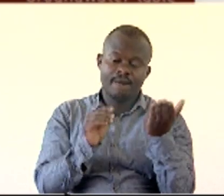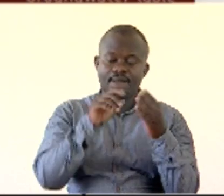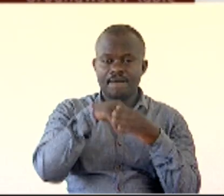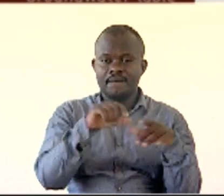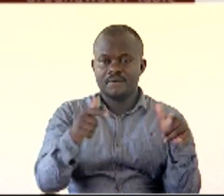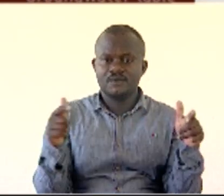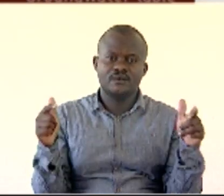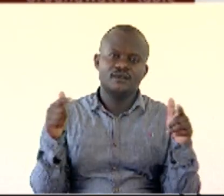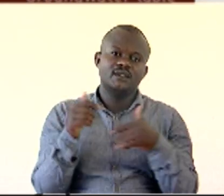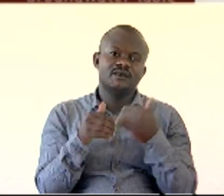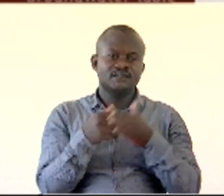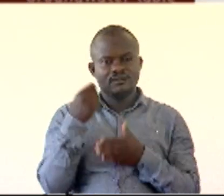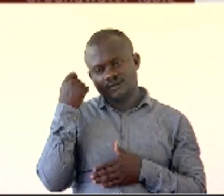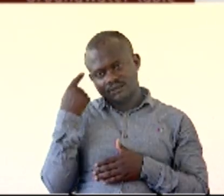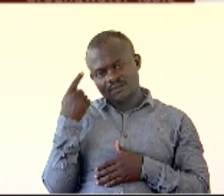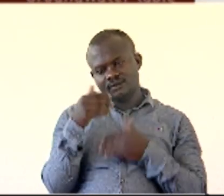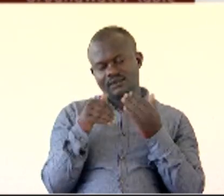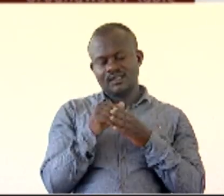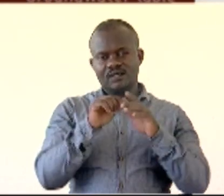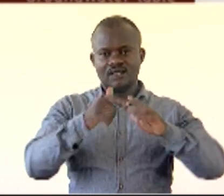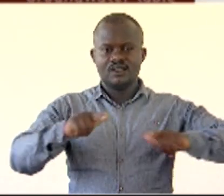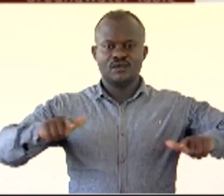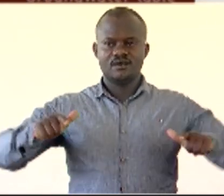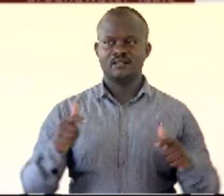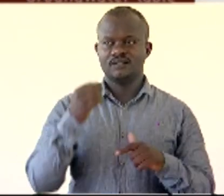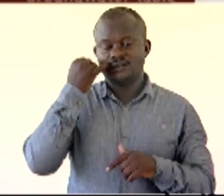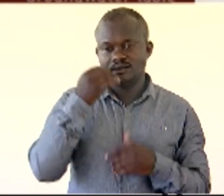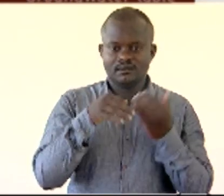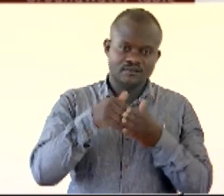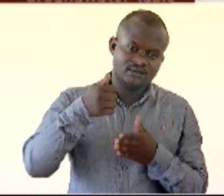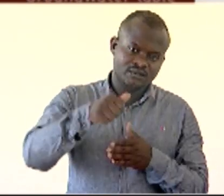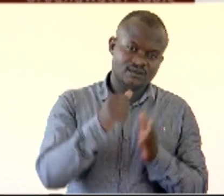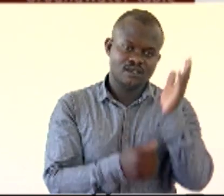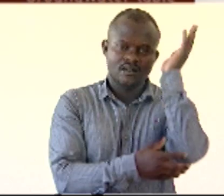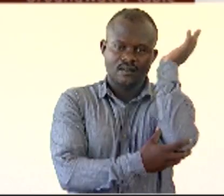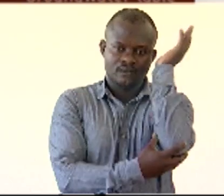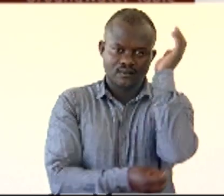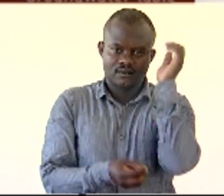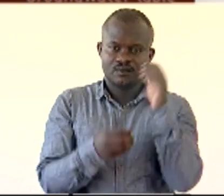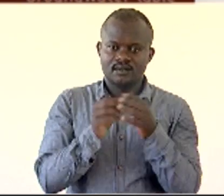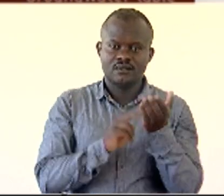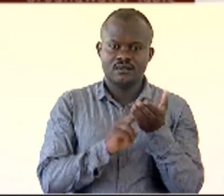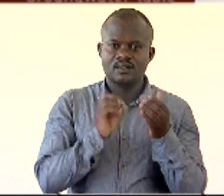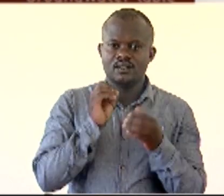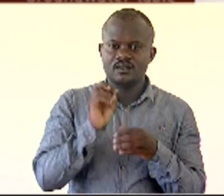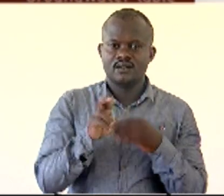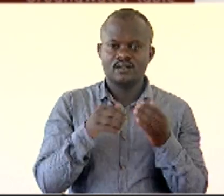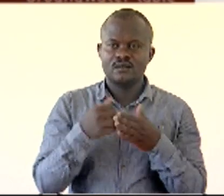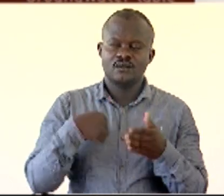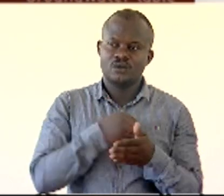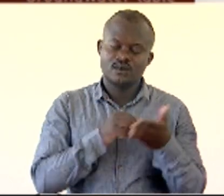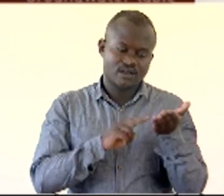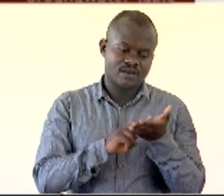soil, pesticides go into the soil, if they are poorly used or we